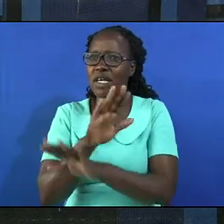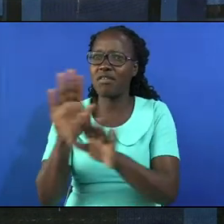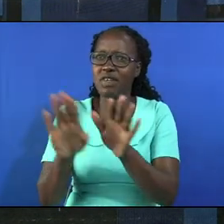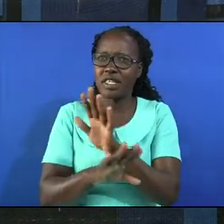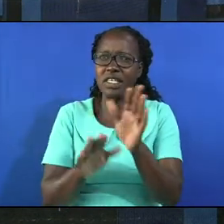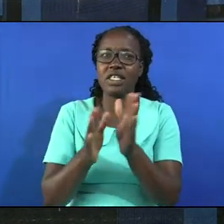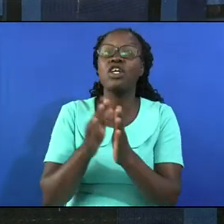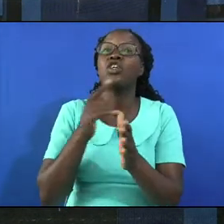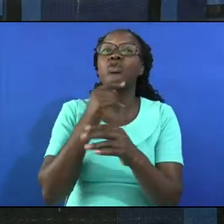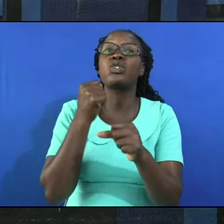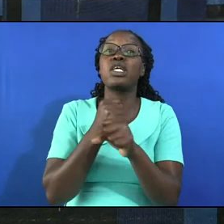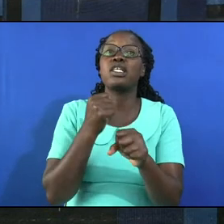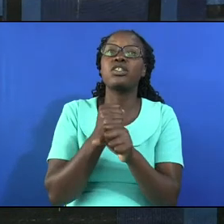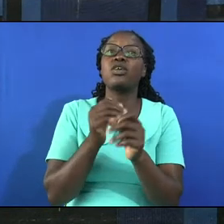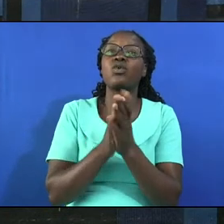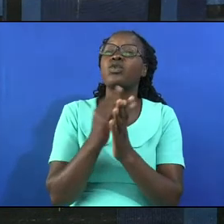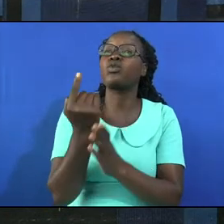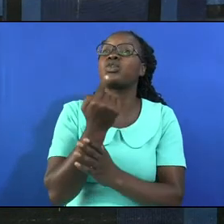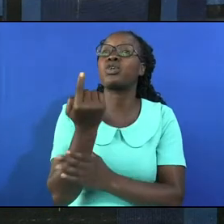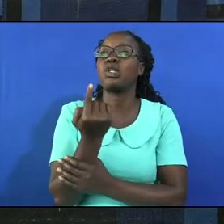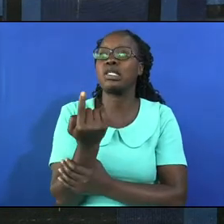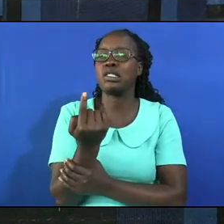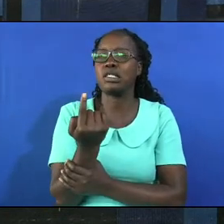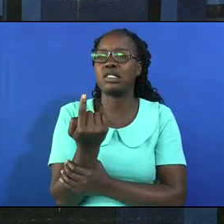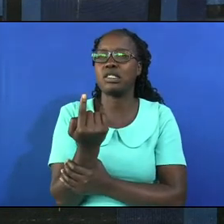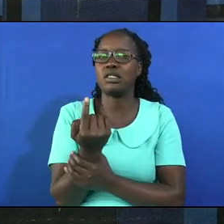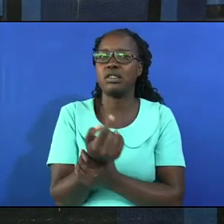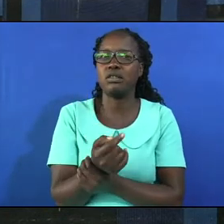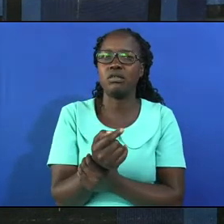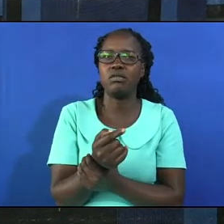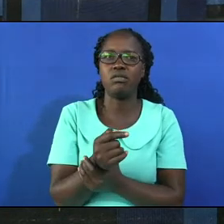you say and do with your singleness.